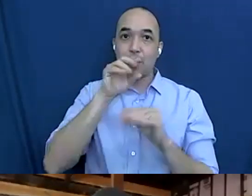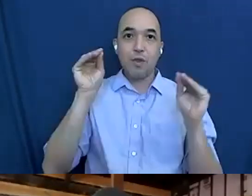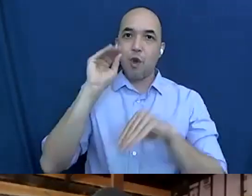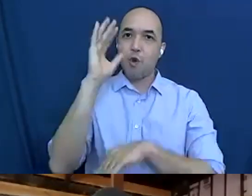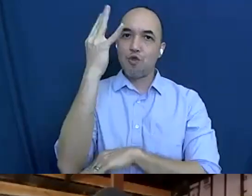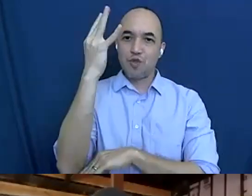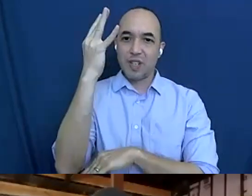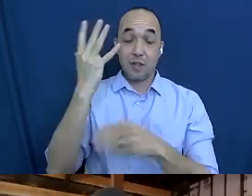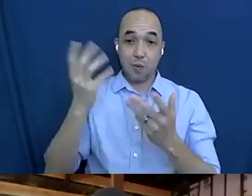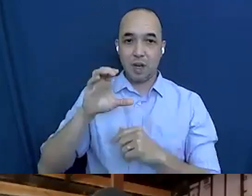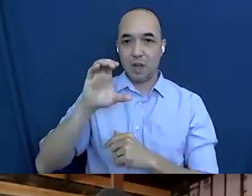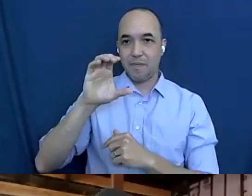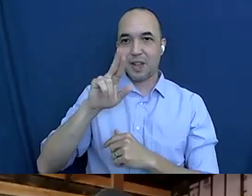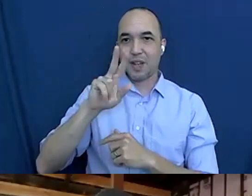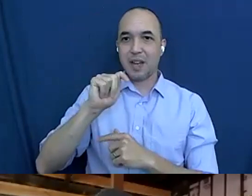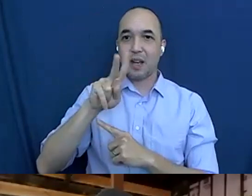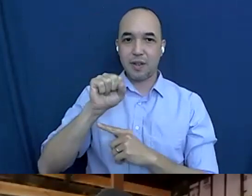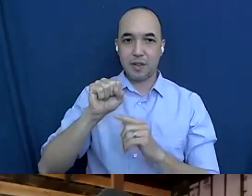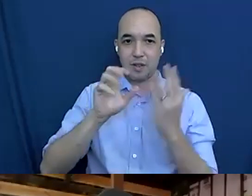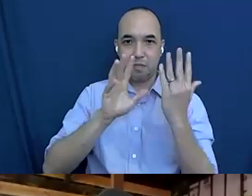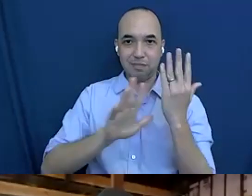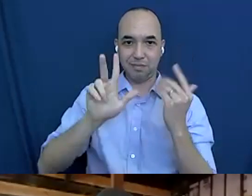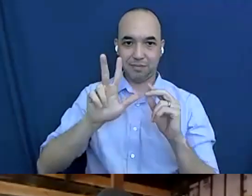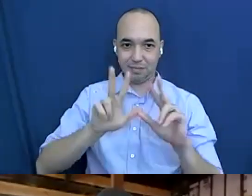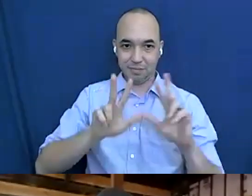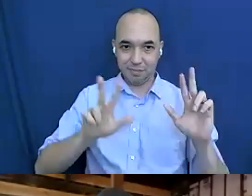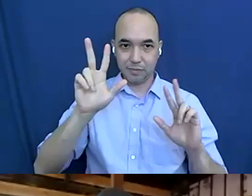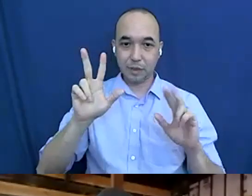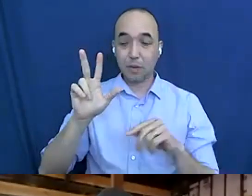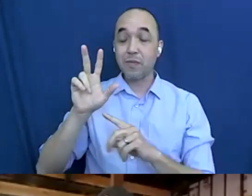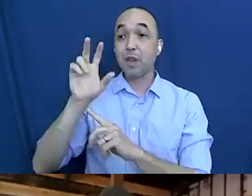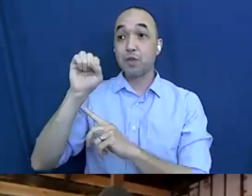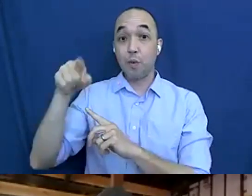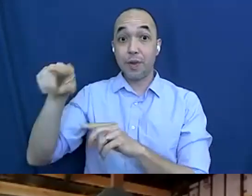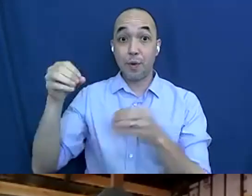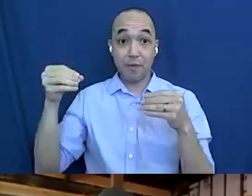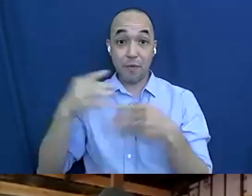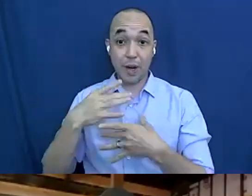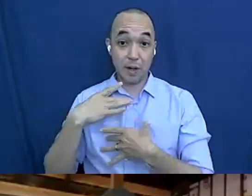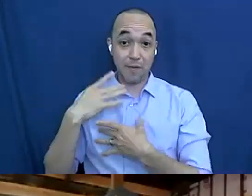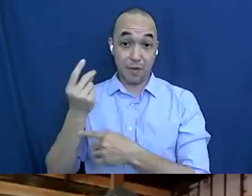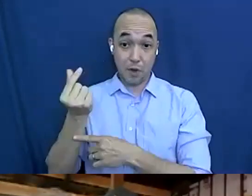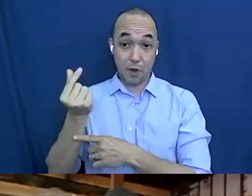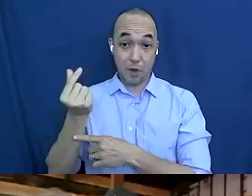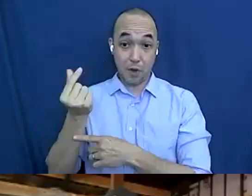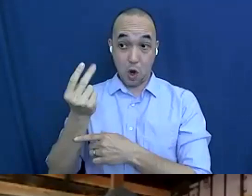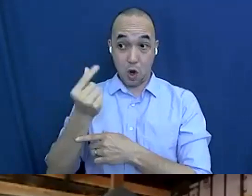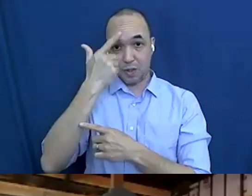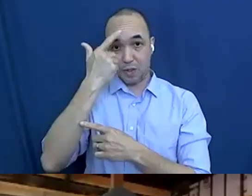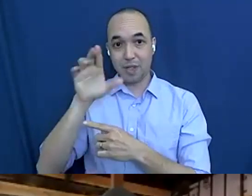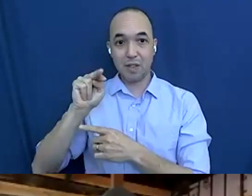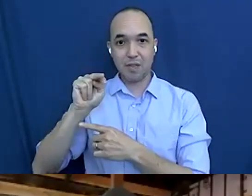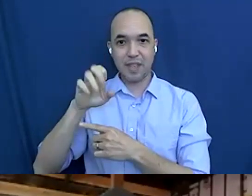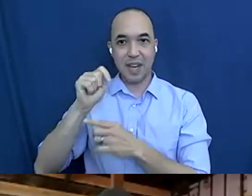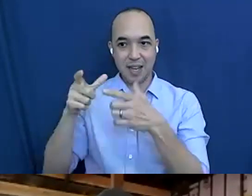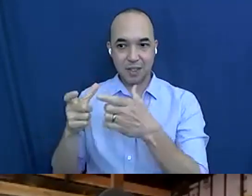cactuses. So they have a natural fear of dogs because their nests are so low. But because there are really no trees, there are nowhere for them to perch